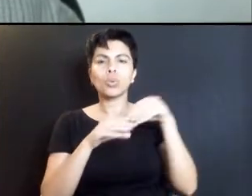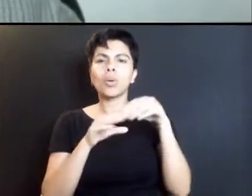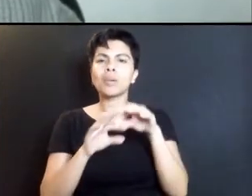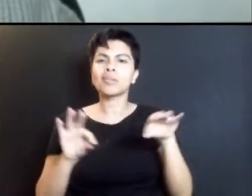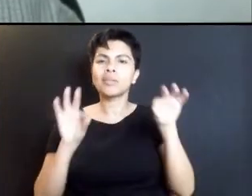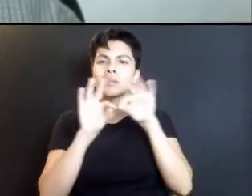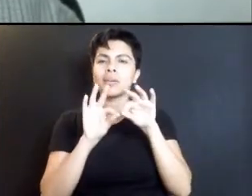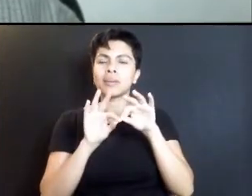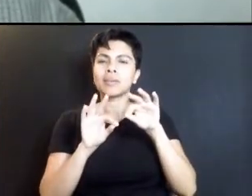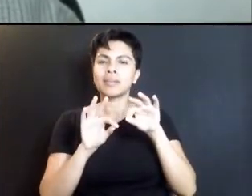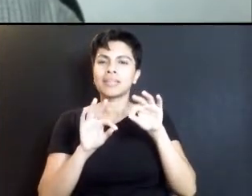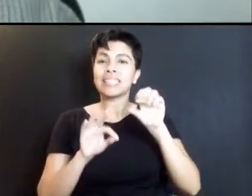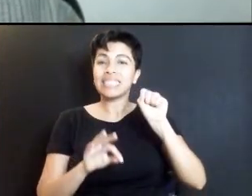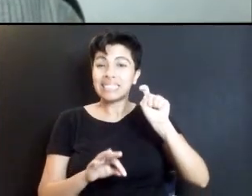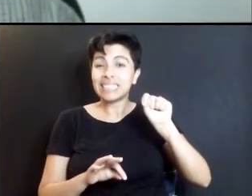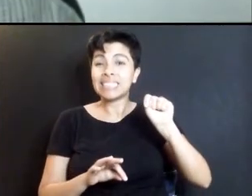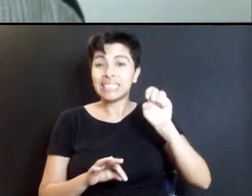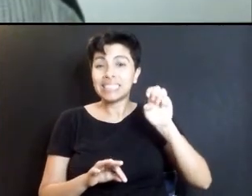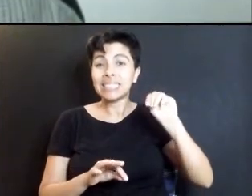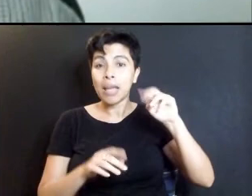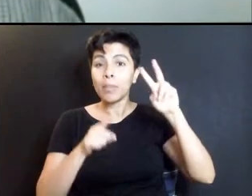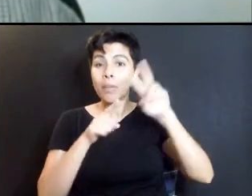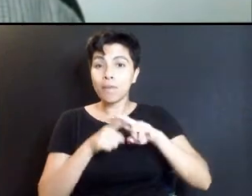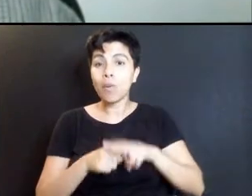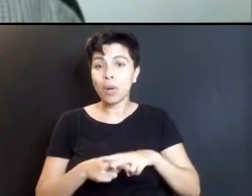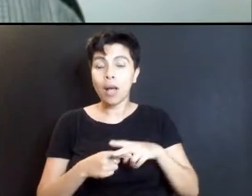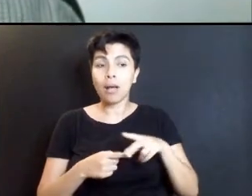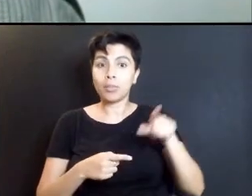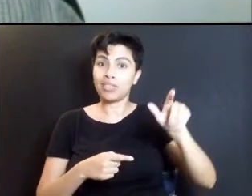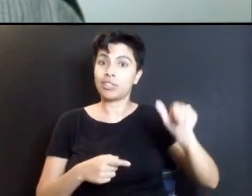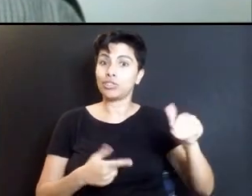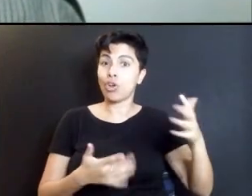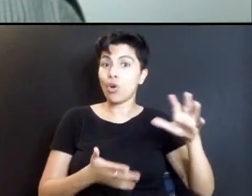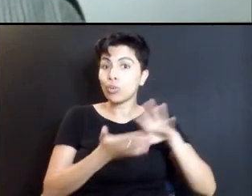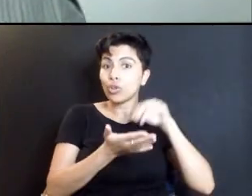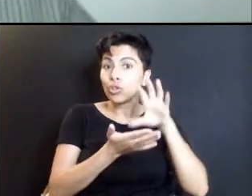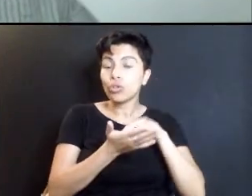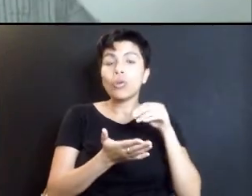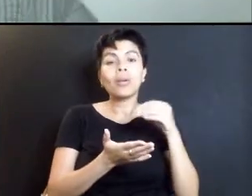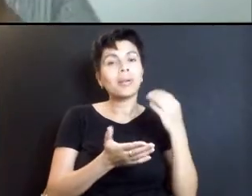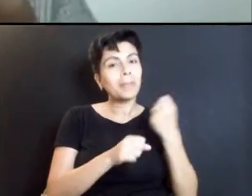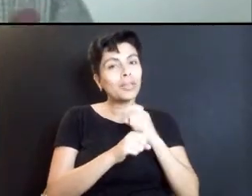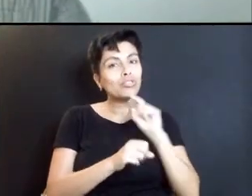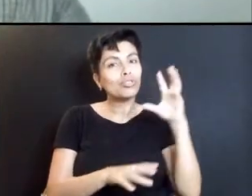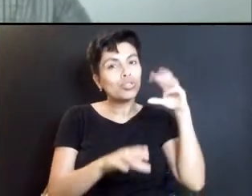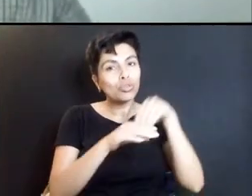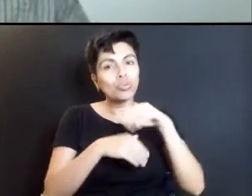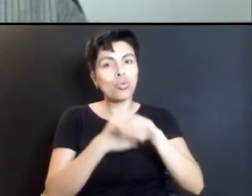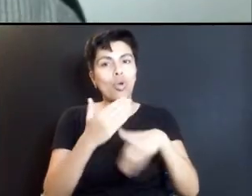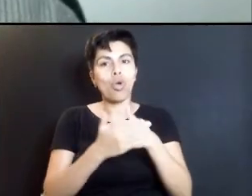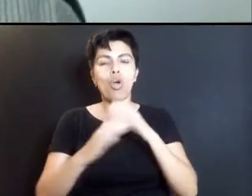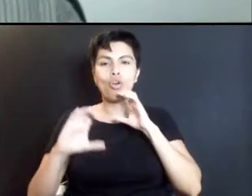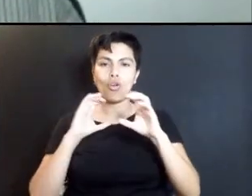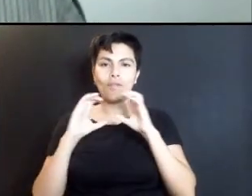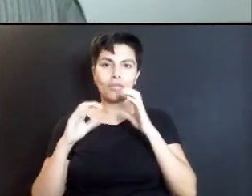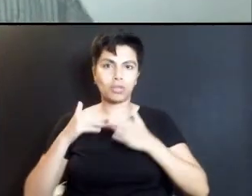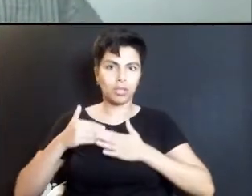STEM vocabulary words your child has learned into every conversation after that.